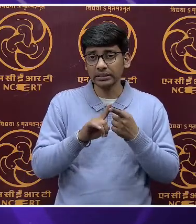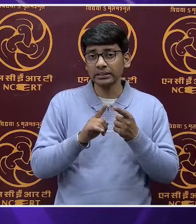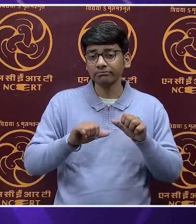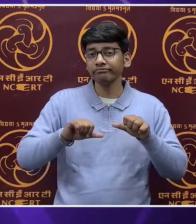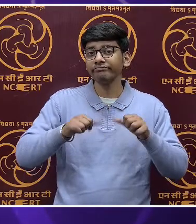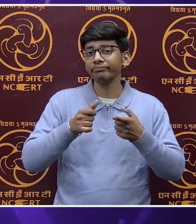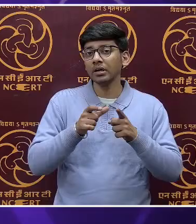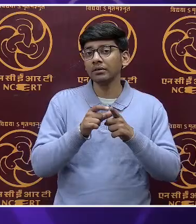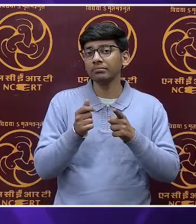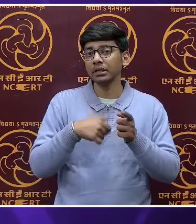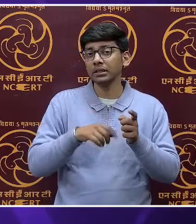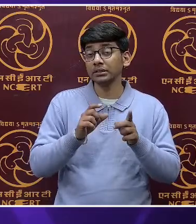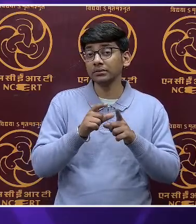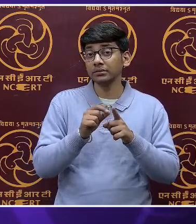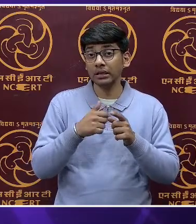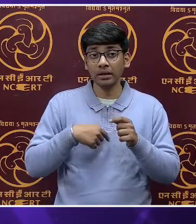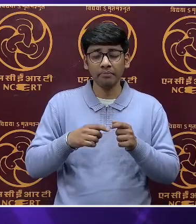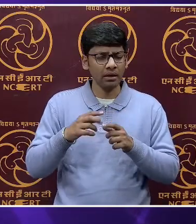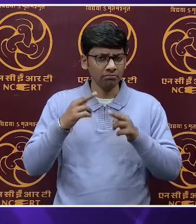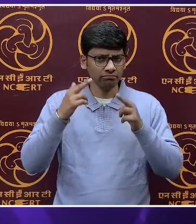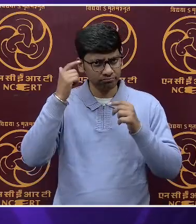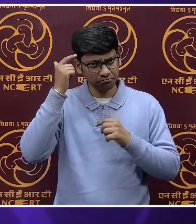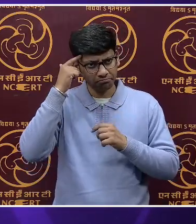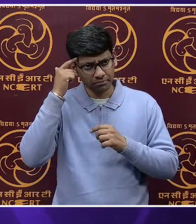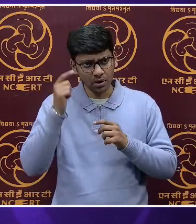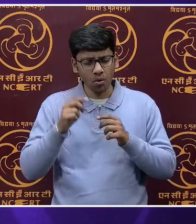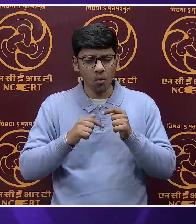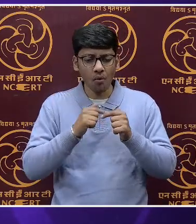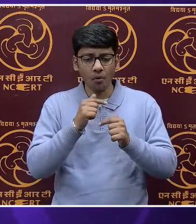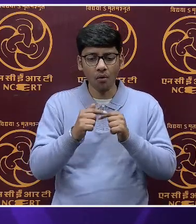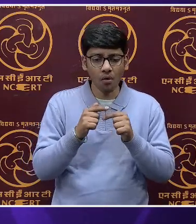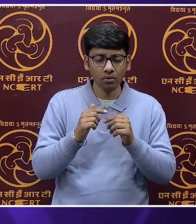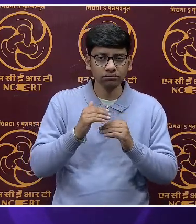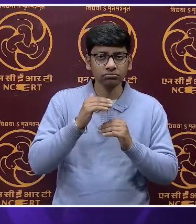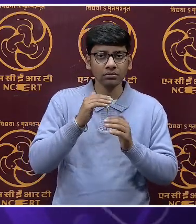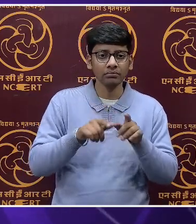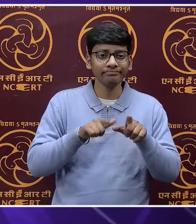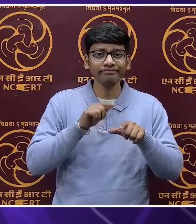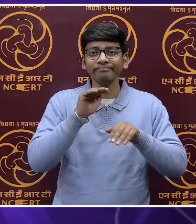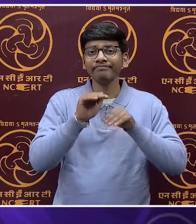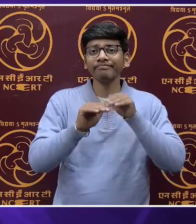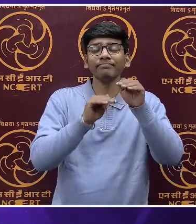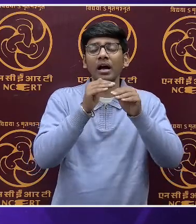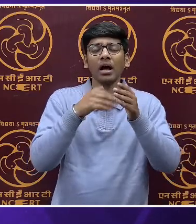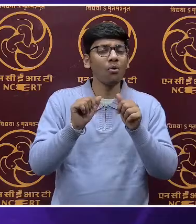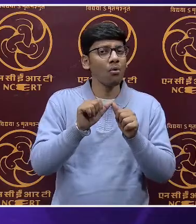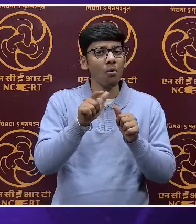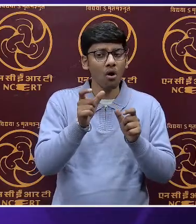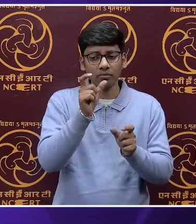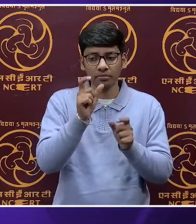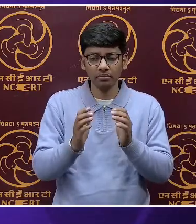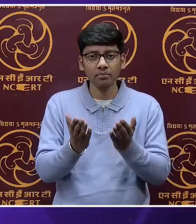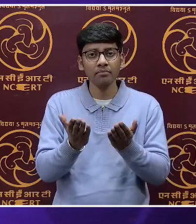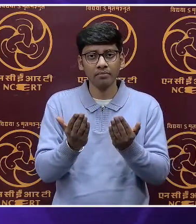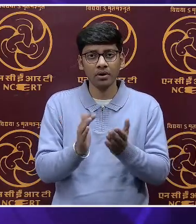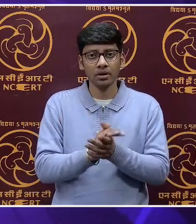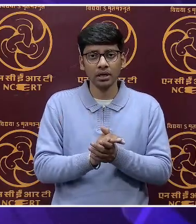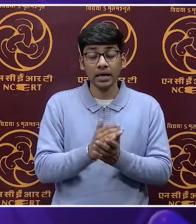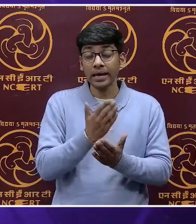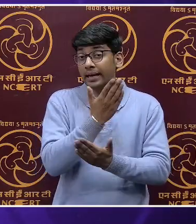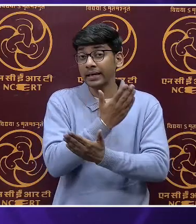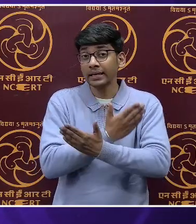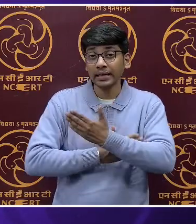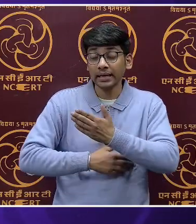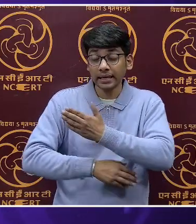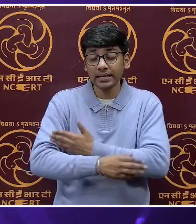the major theme, which I think at every stage everyone It's needs needed. to. Yes. Triumph over disability.